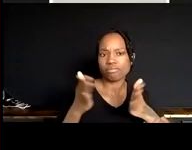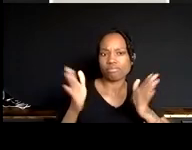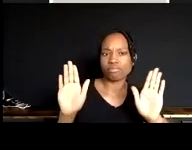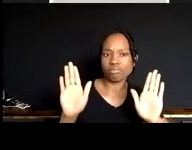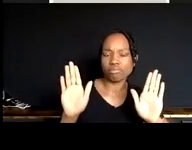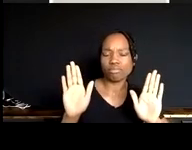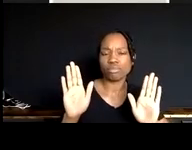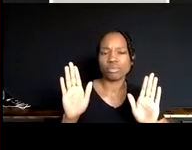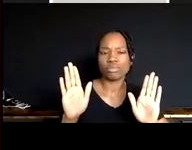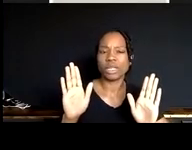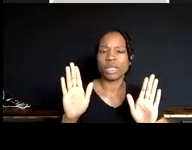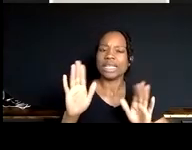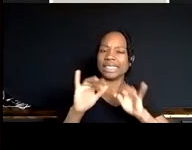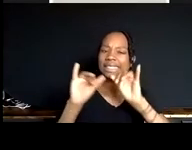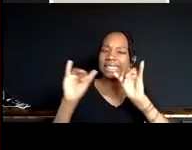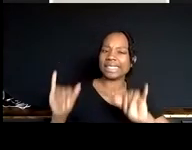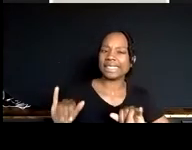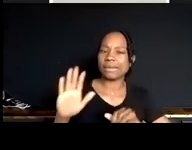the system